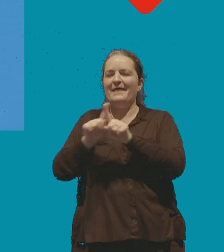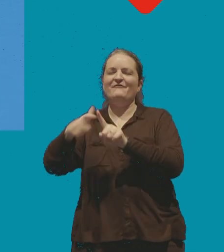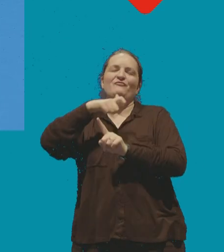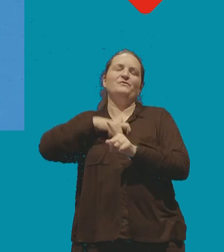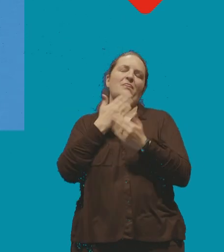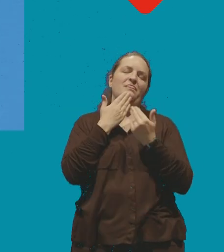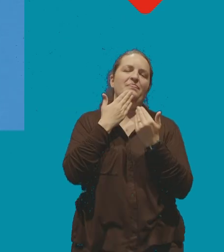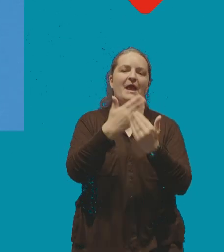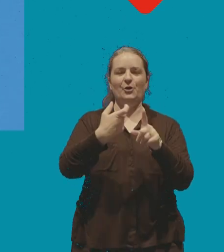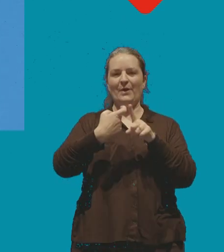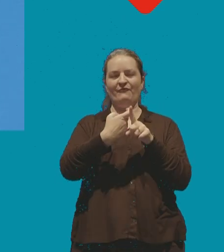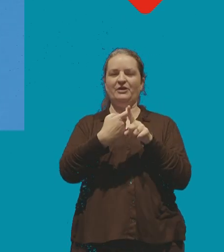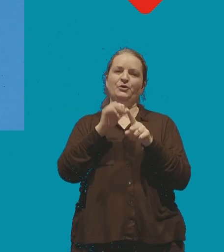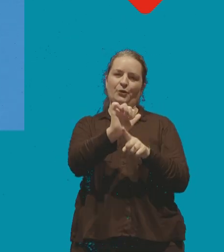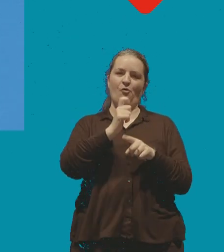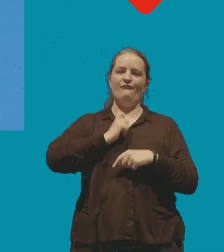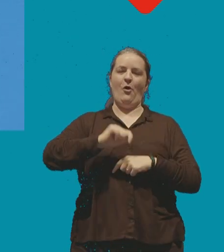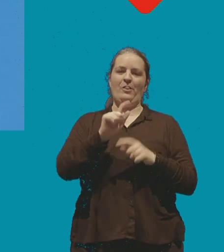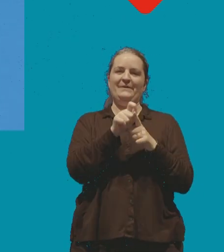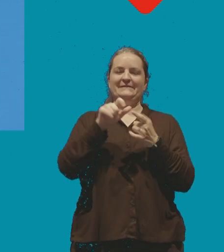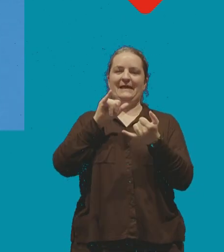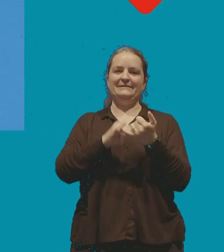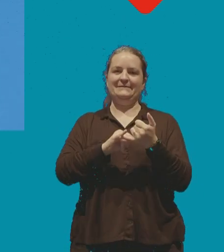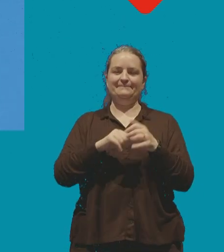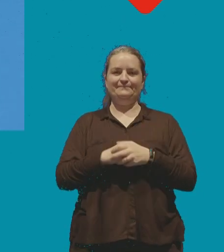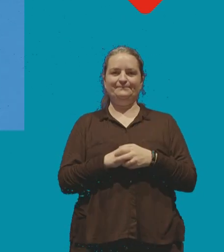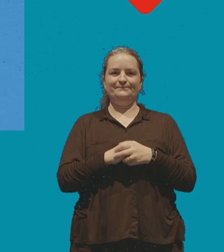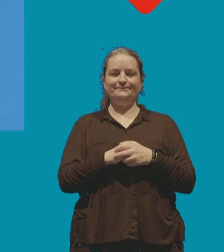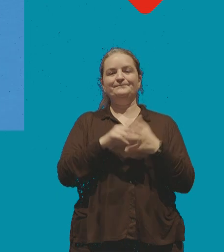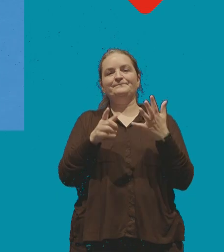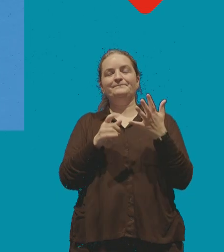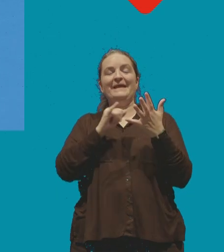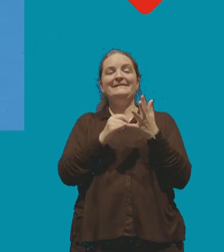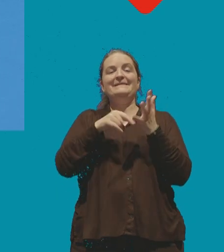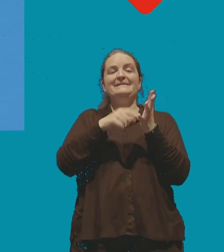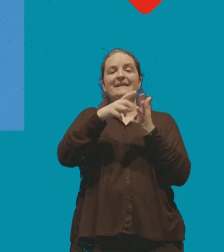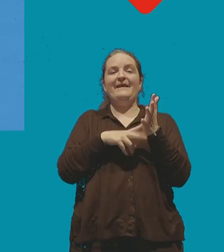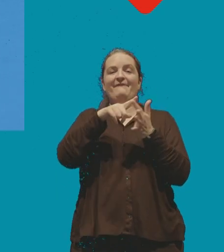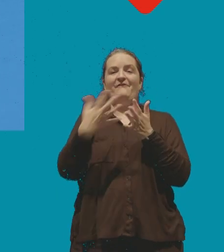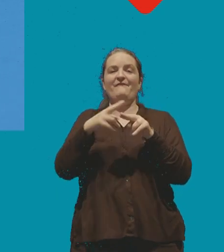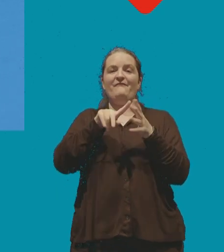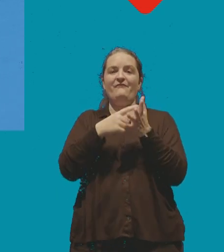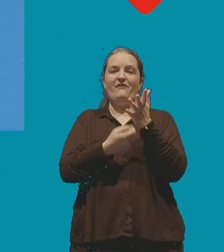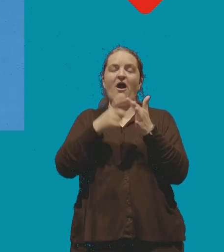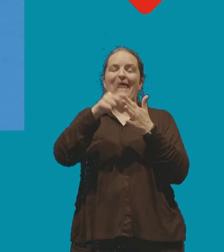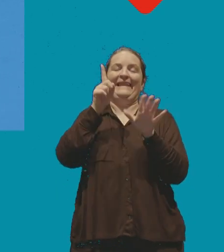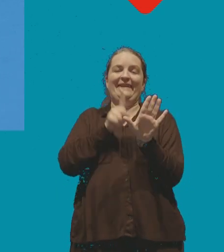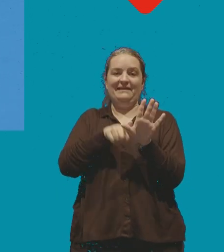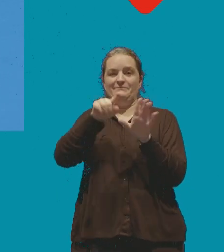us for the role that she has played within PCS. And Steve Farley will also be leaving PCS, having worked for us